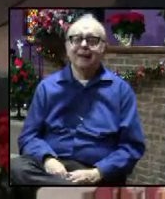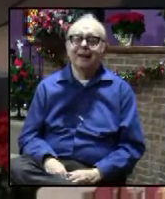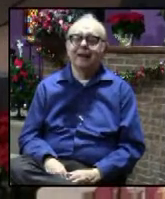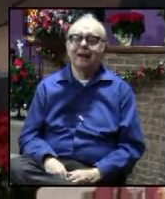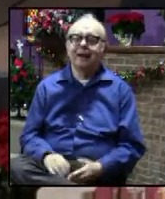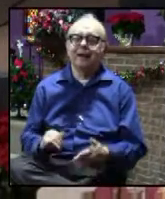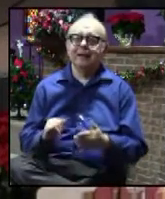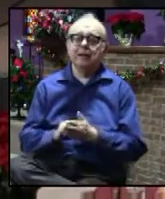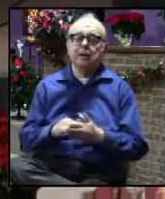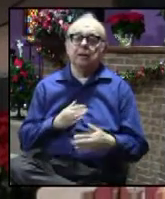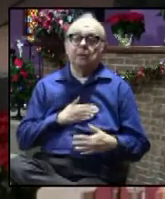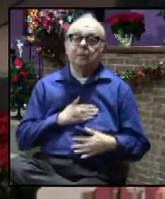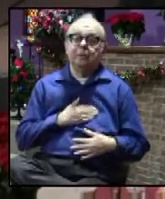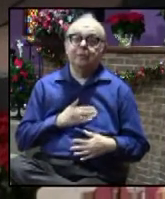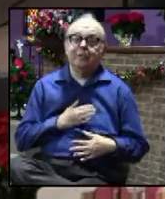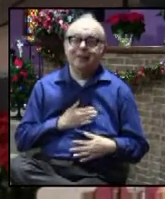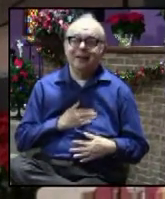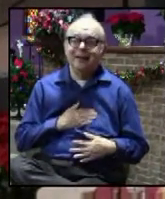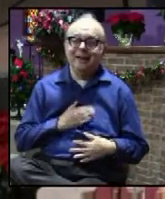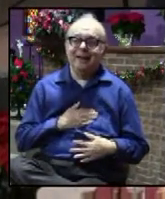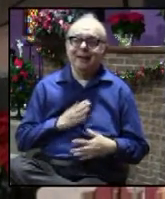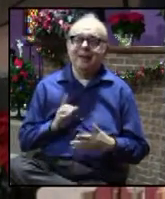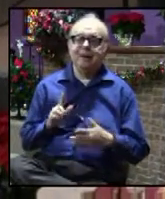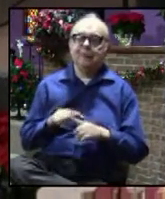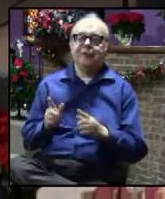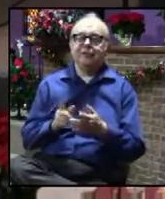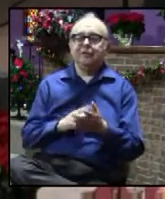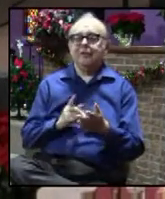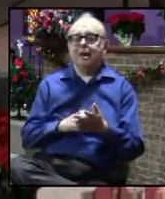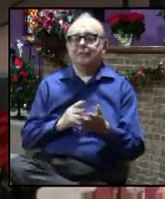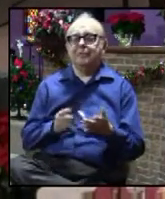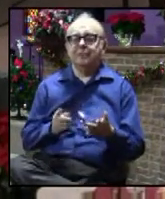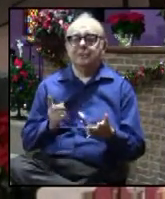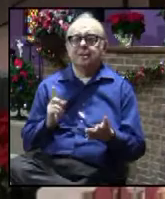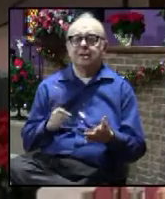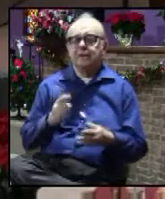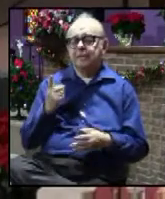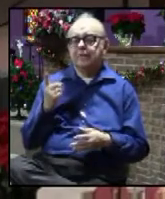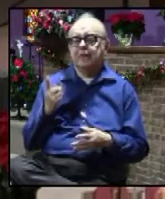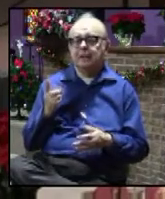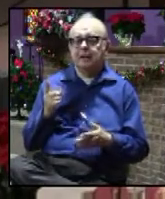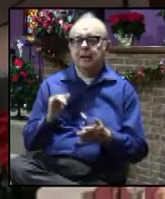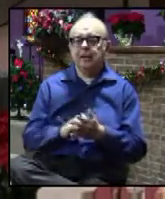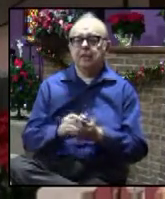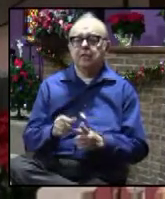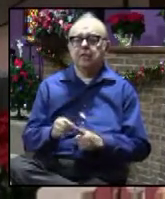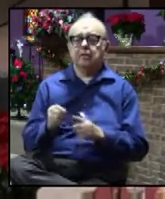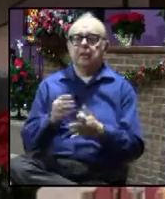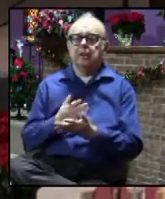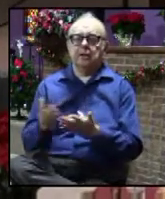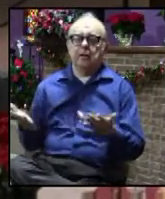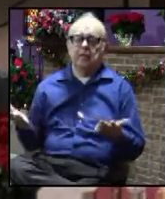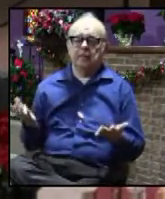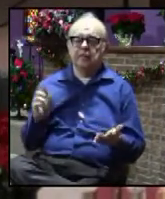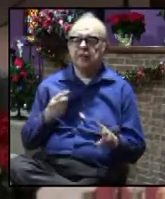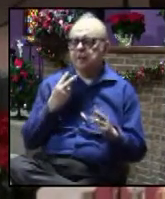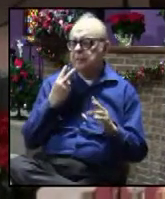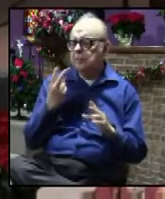Just the fluttering. But sometimes you need to realize that there are certain things that we need to look